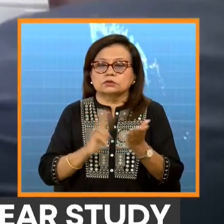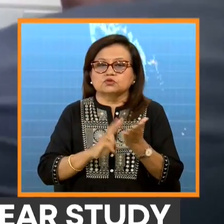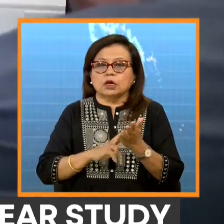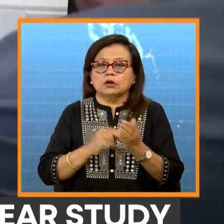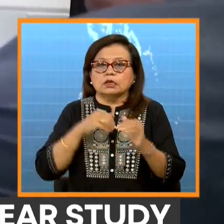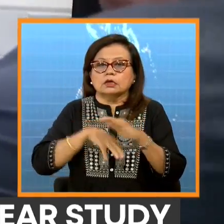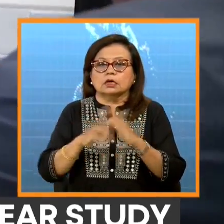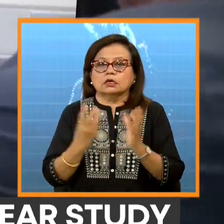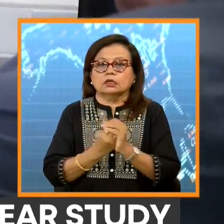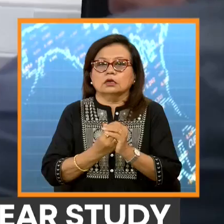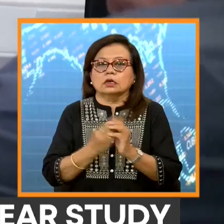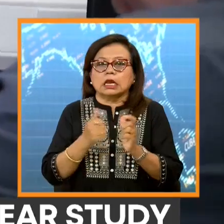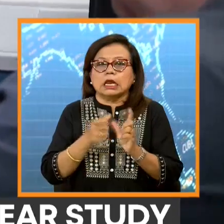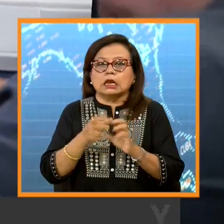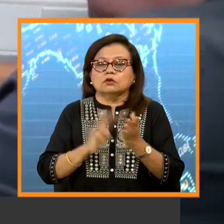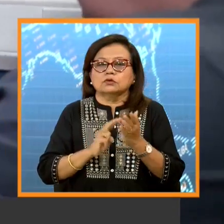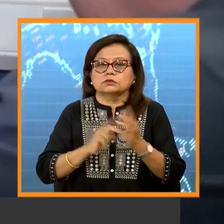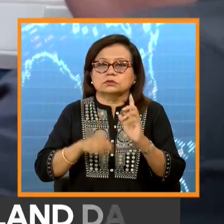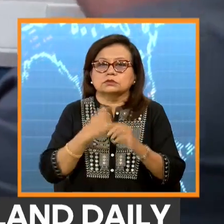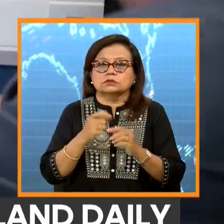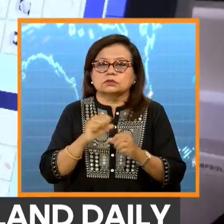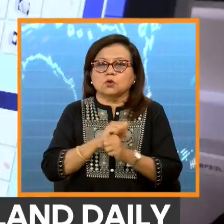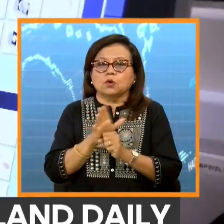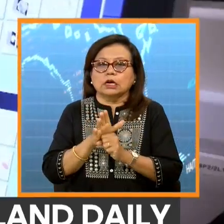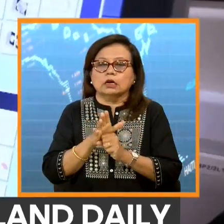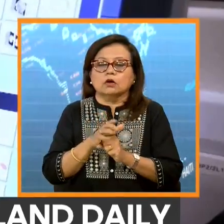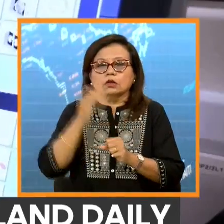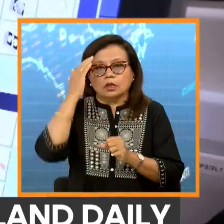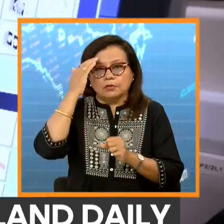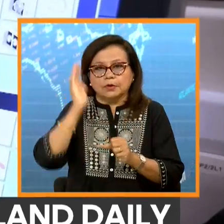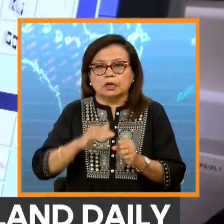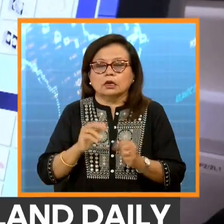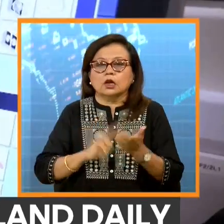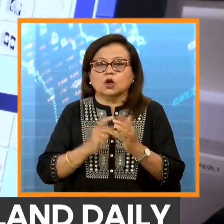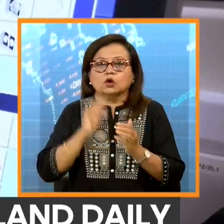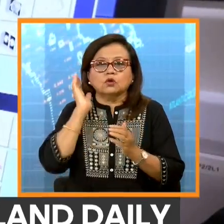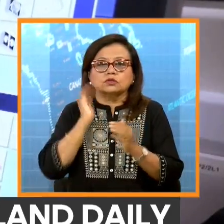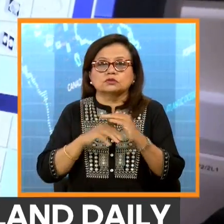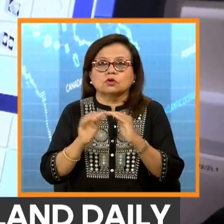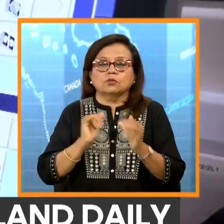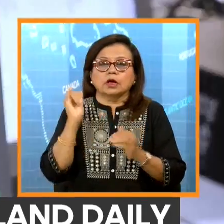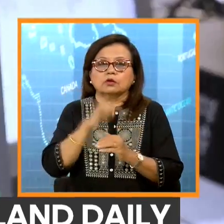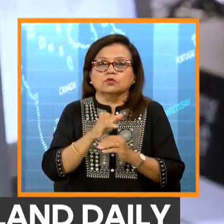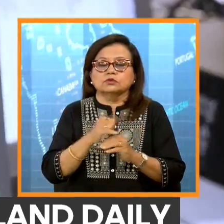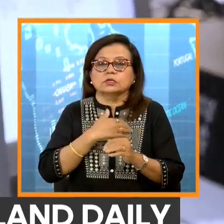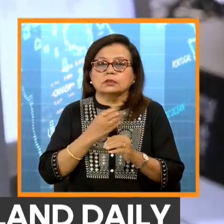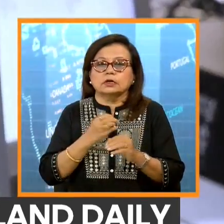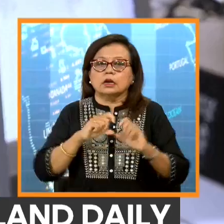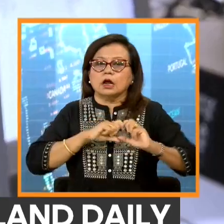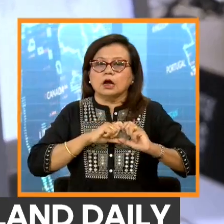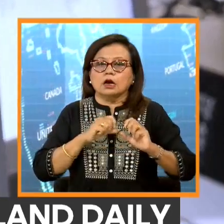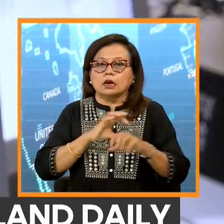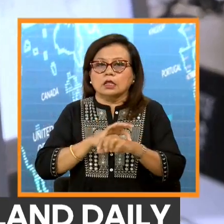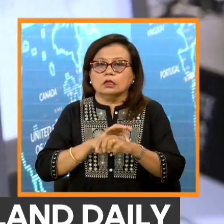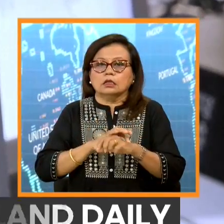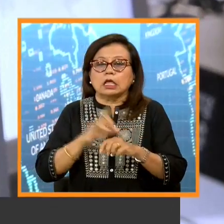valuable insights, including the adverse effects of COVID-19 on the brain, how noise from airports threatens heart health, and